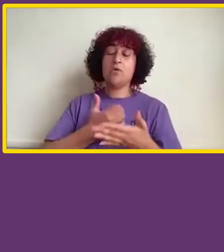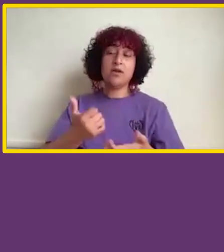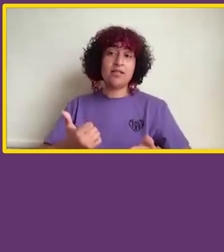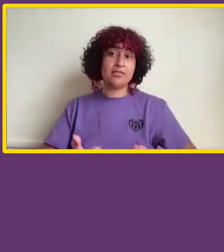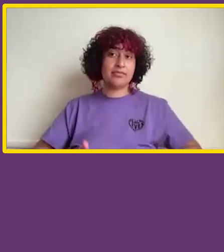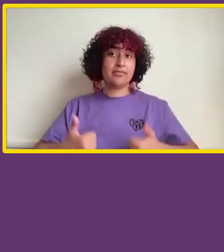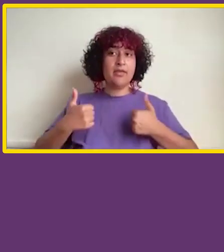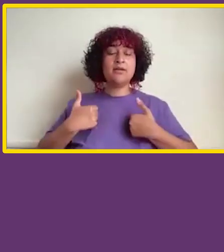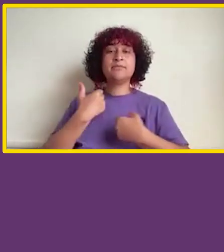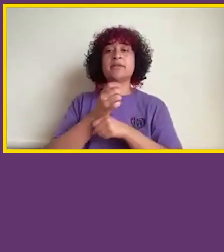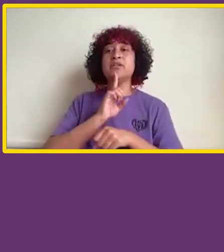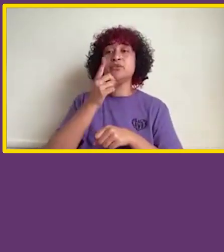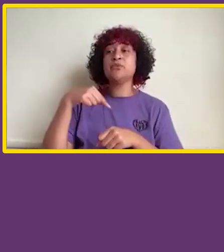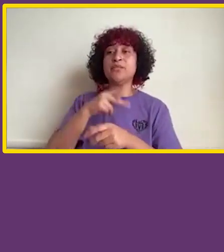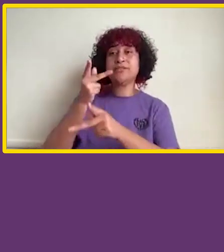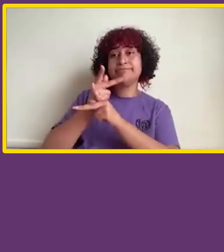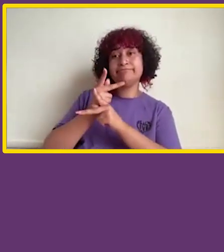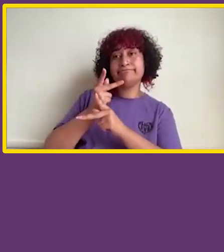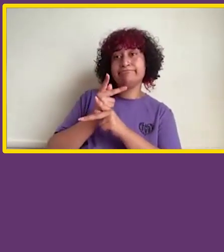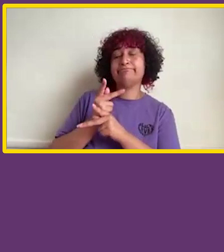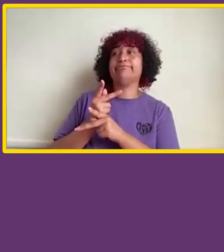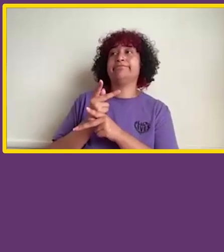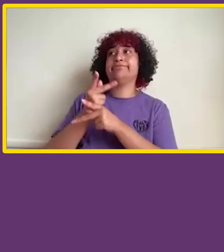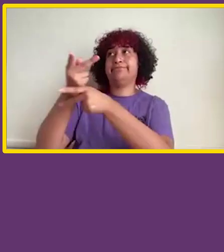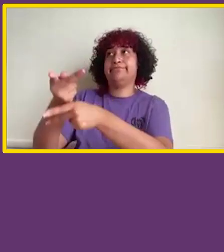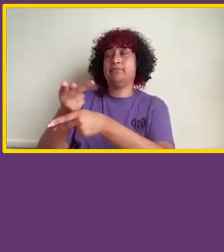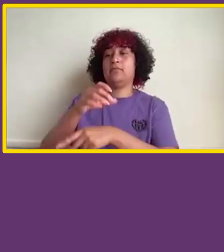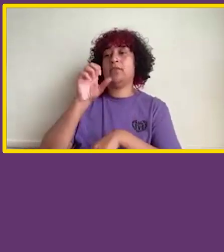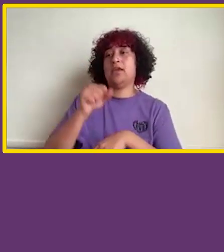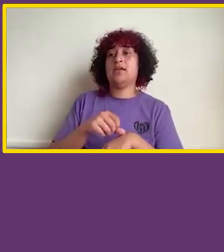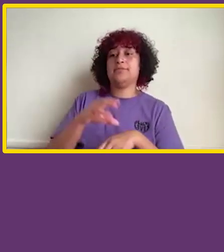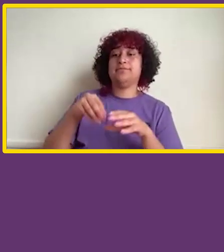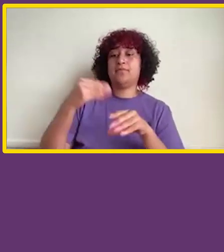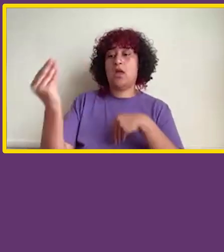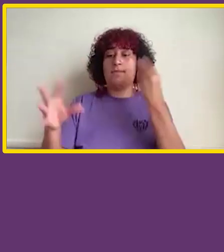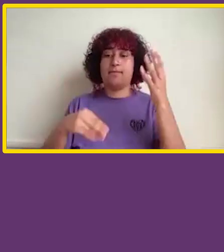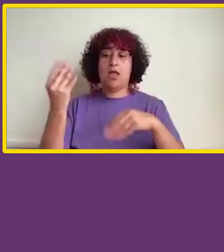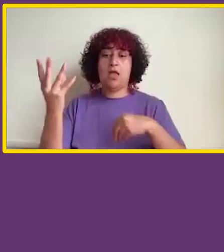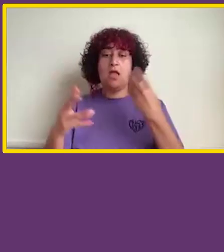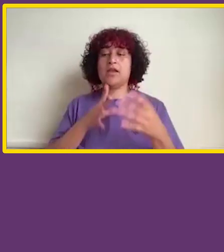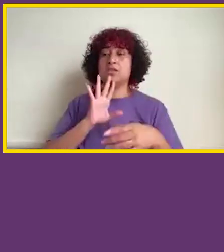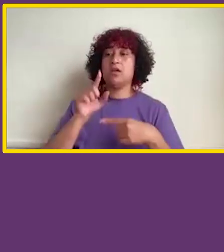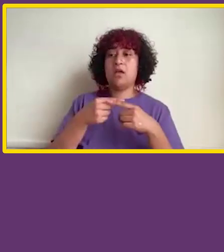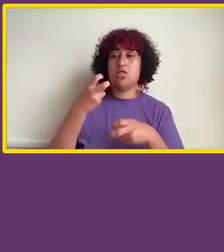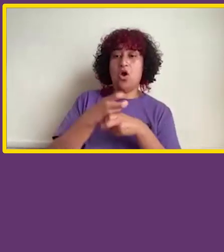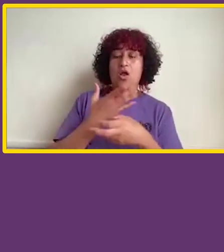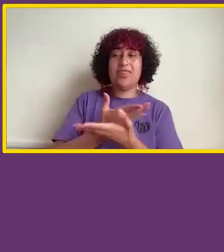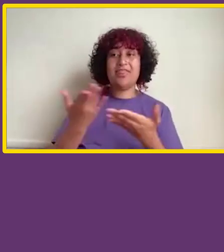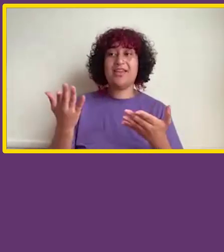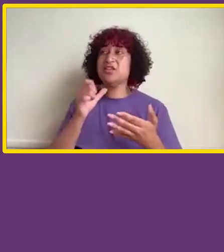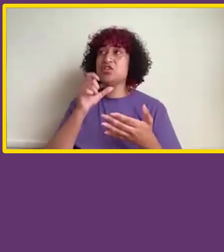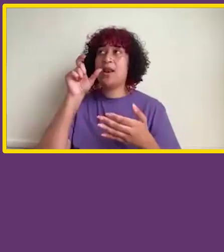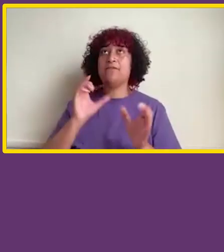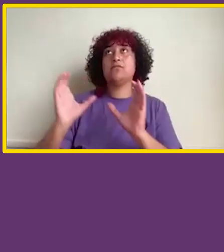we're taken care of and, can unpack and talk through the hard things and, don't feel like we have to take it